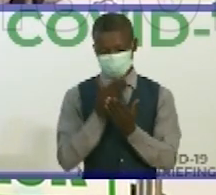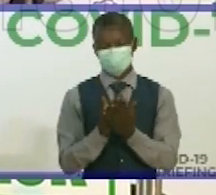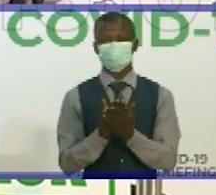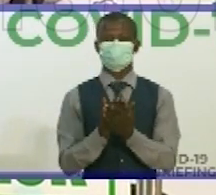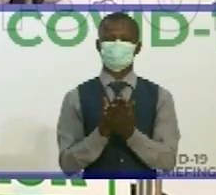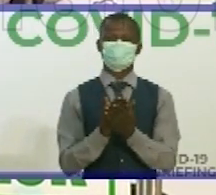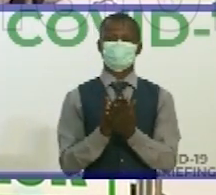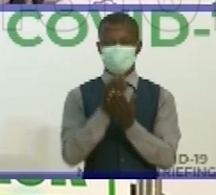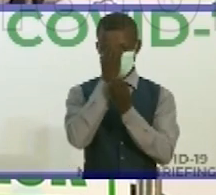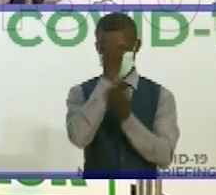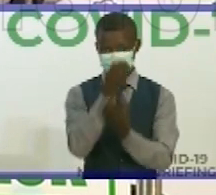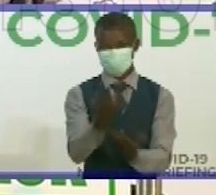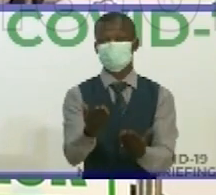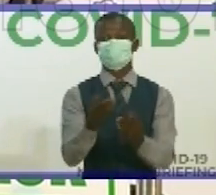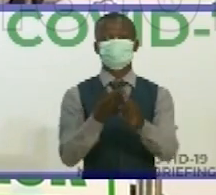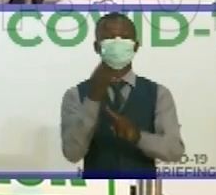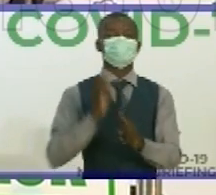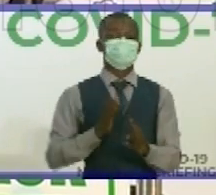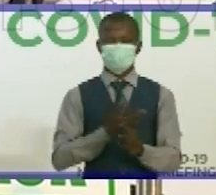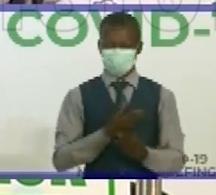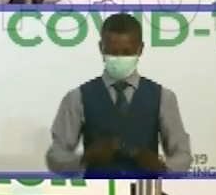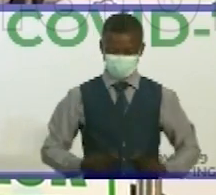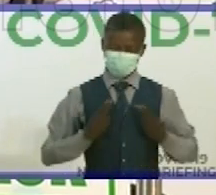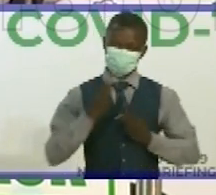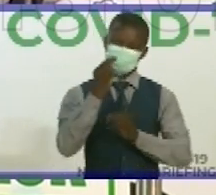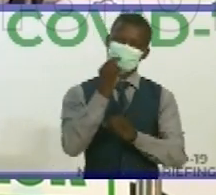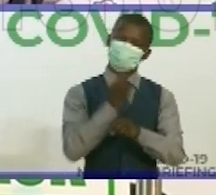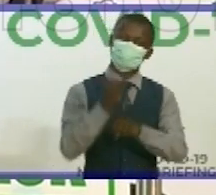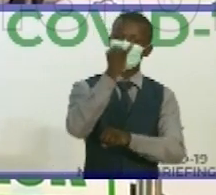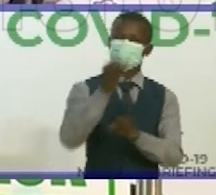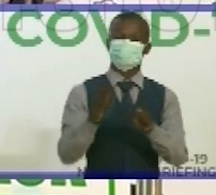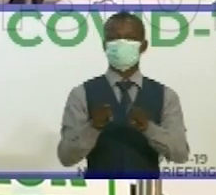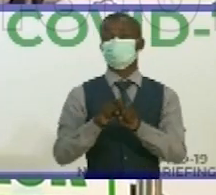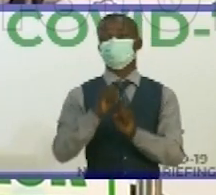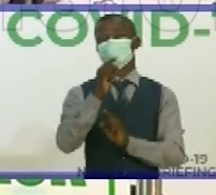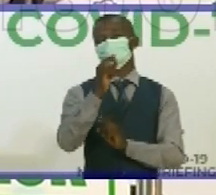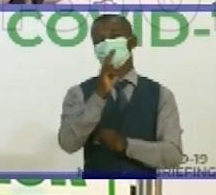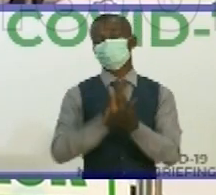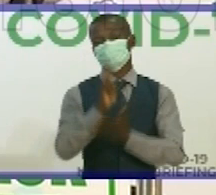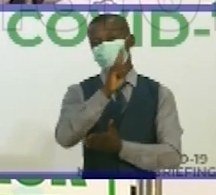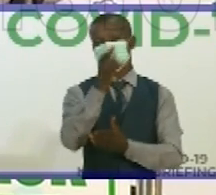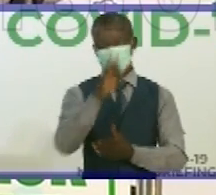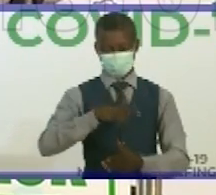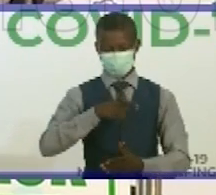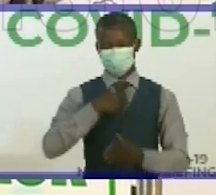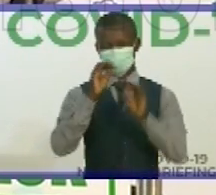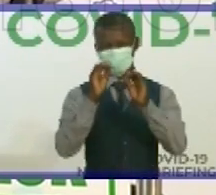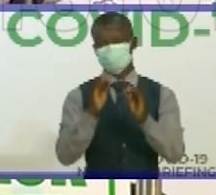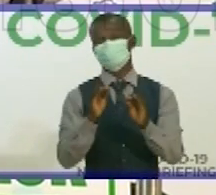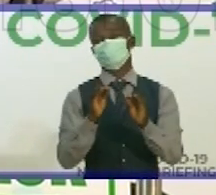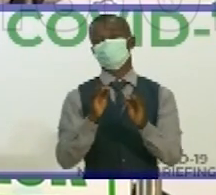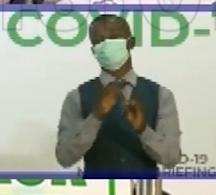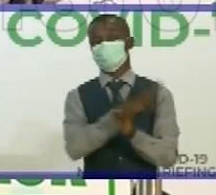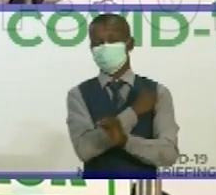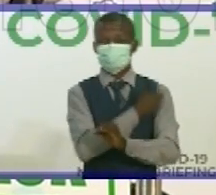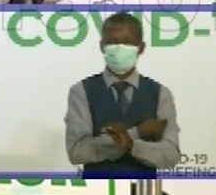health institutions, like the University of Lagos Teaching Hospital and the University of Benin Teaching